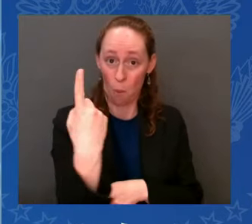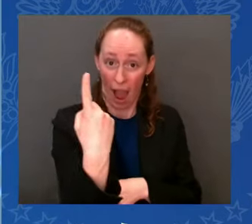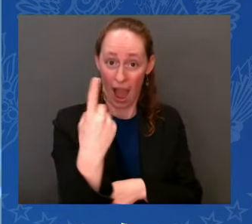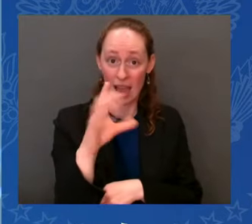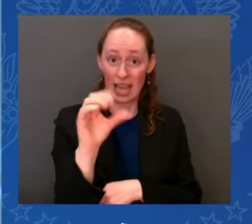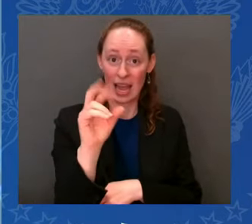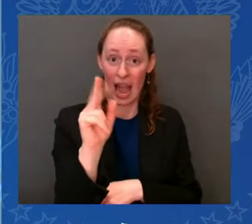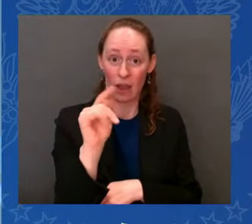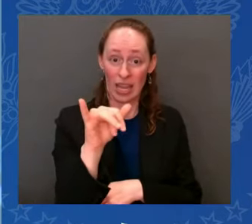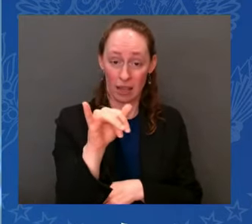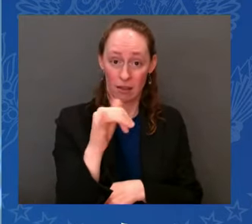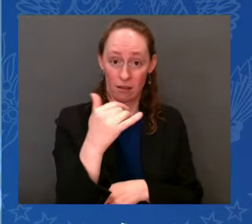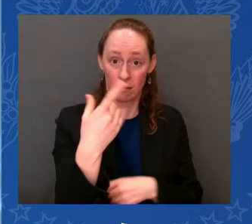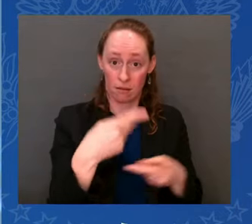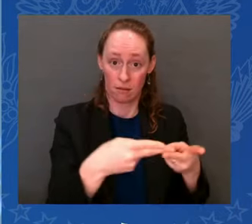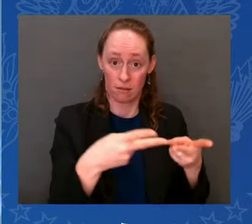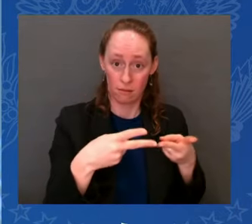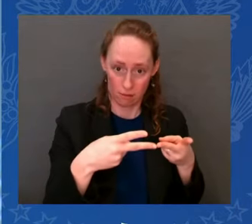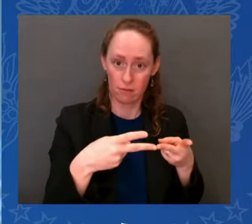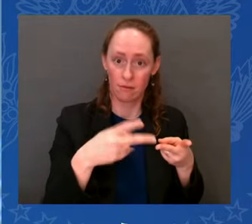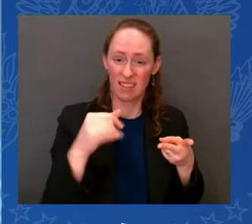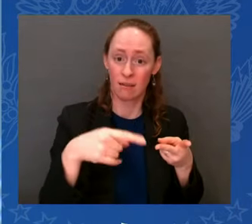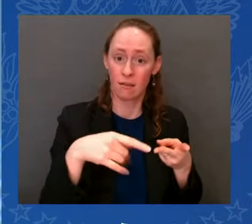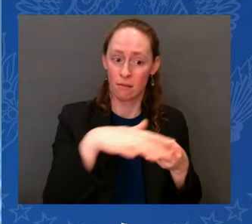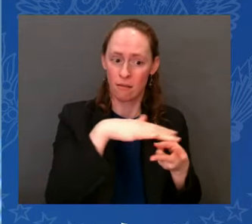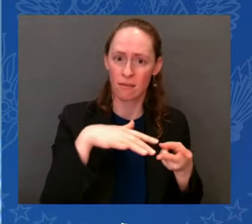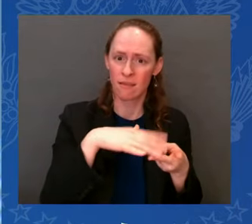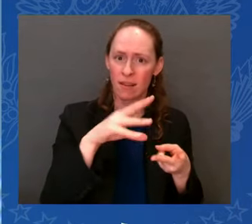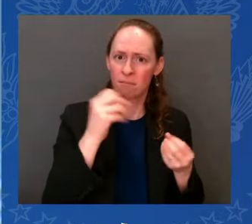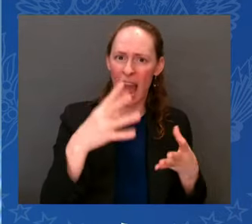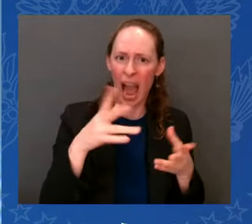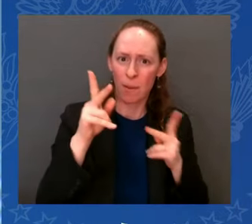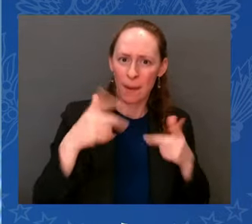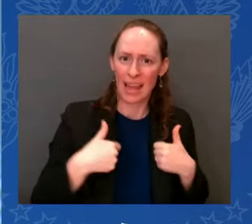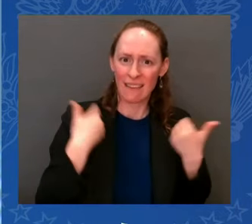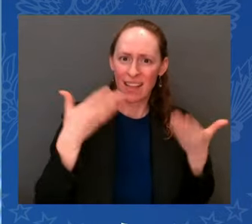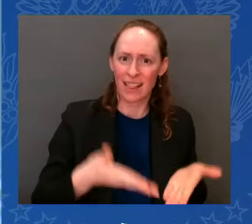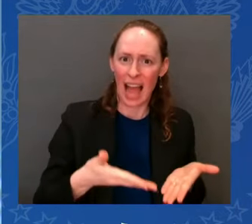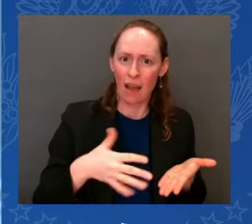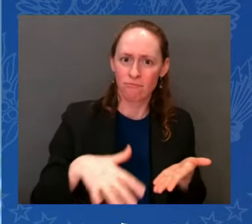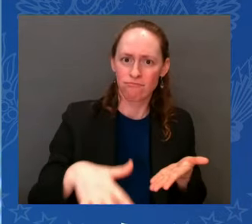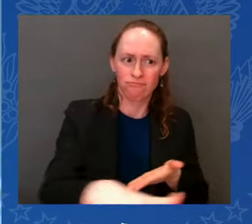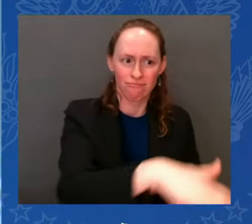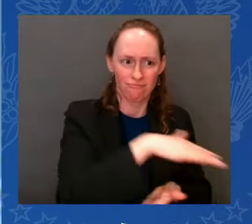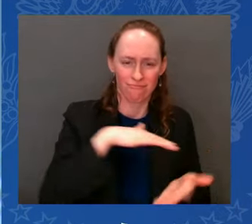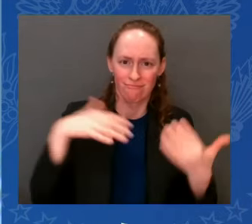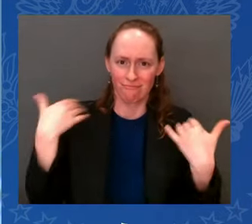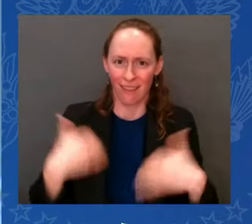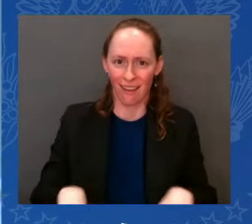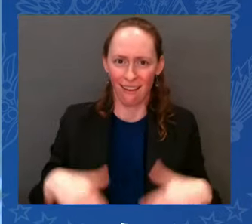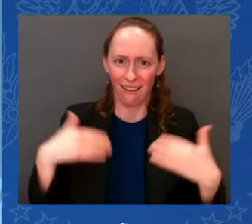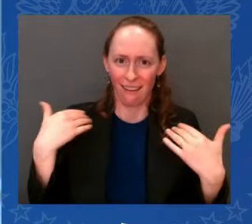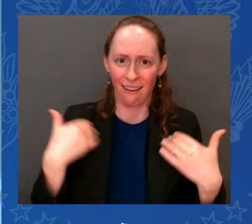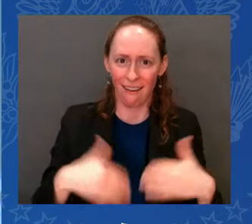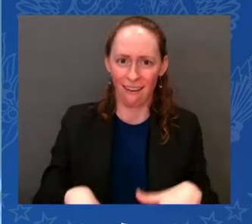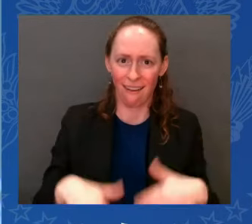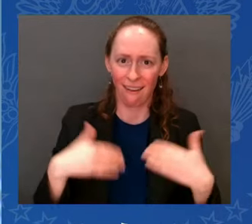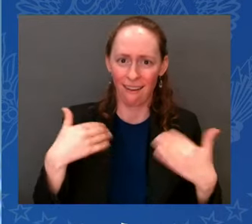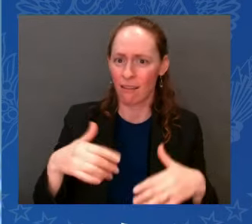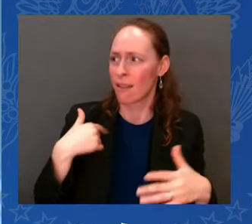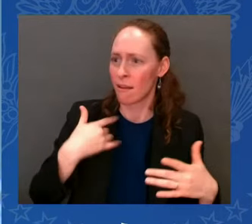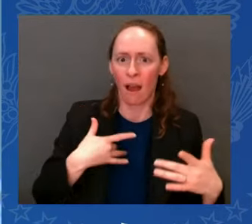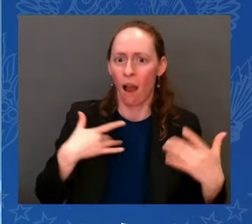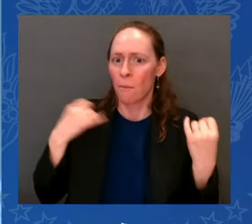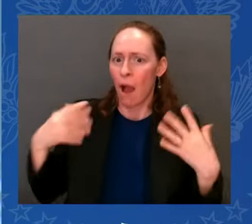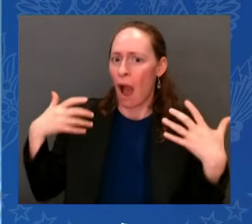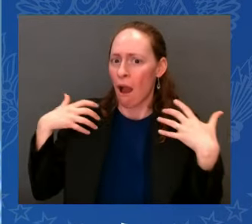person has a district that's, I think, 7 times larger than a state rep and 3 times bigger than a state senator. What